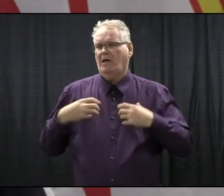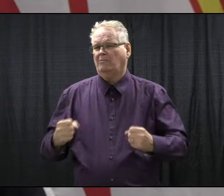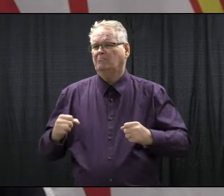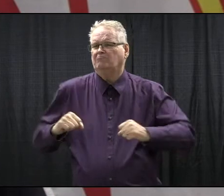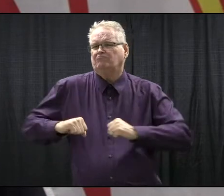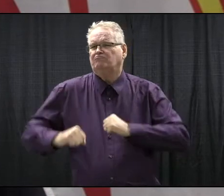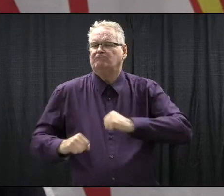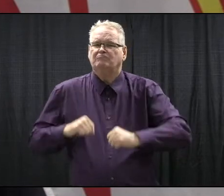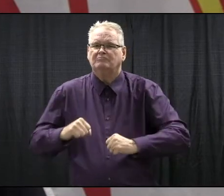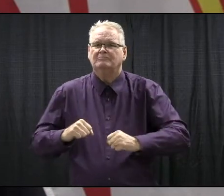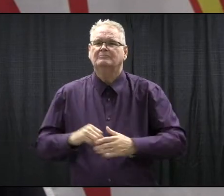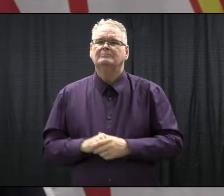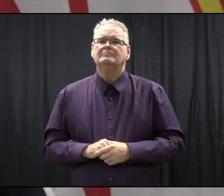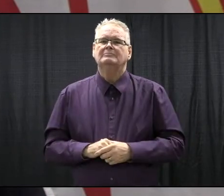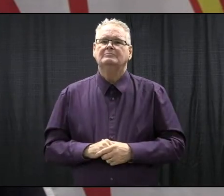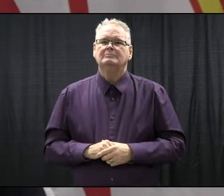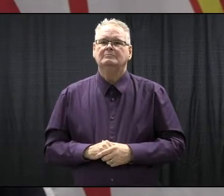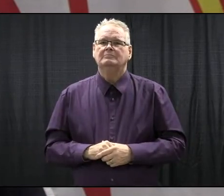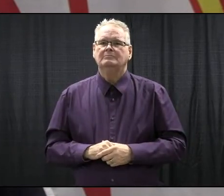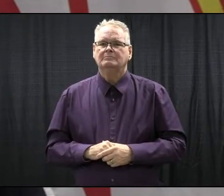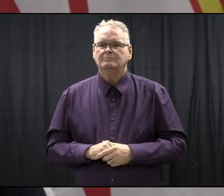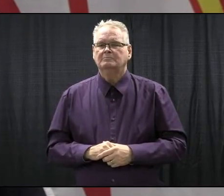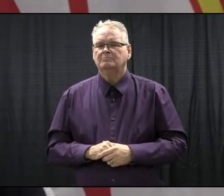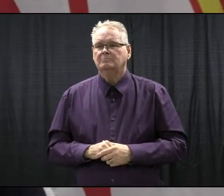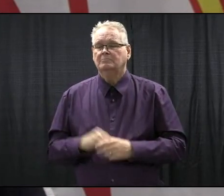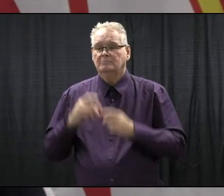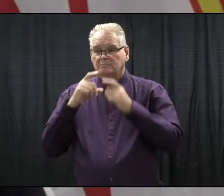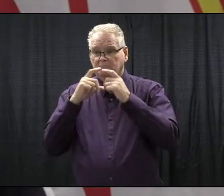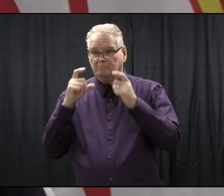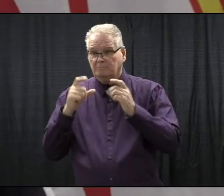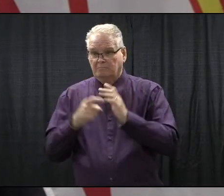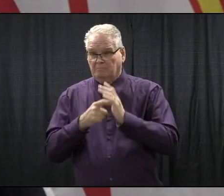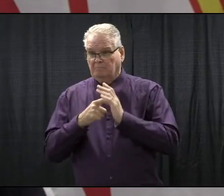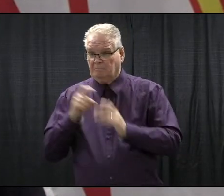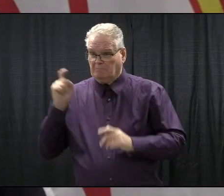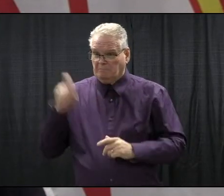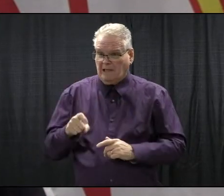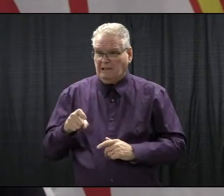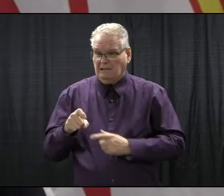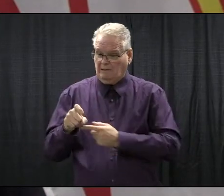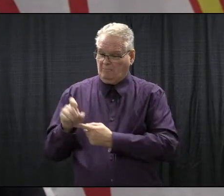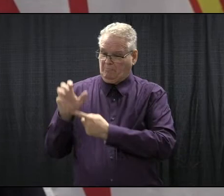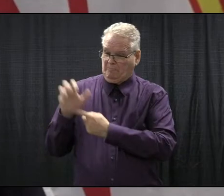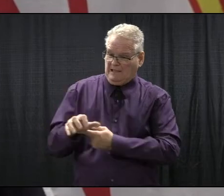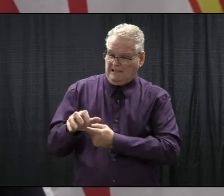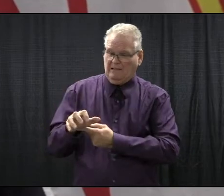that mandatory having to wear a mask would not be there.